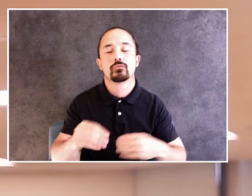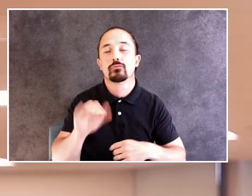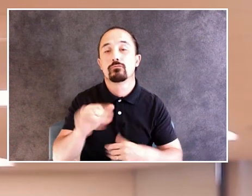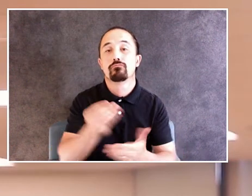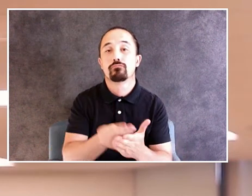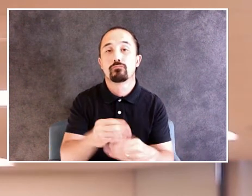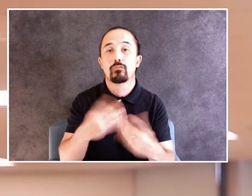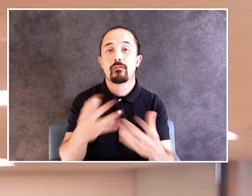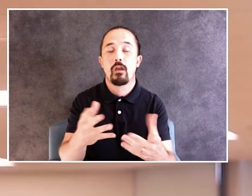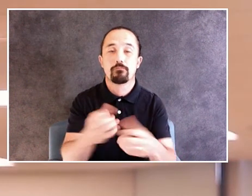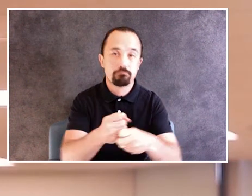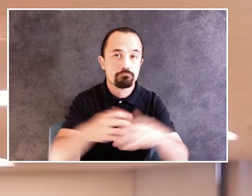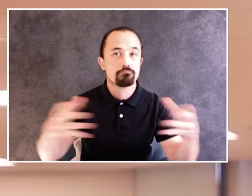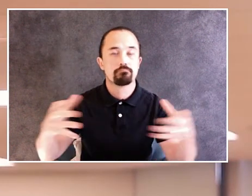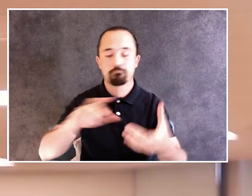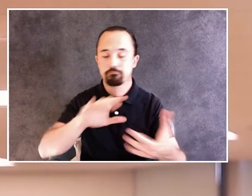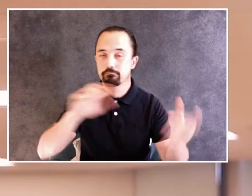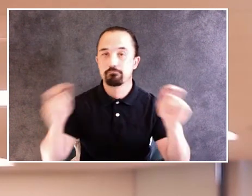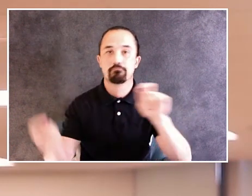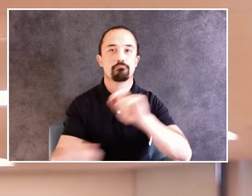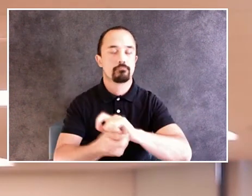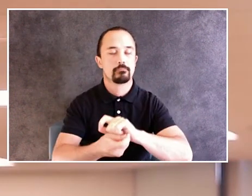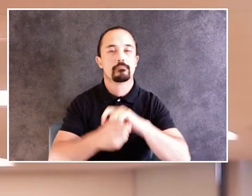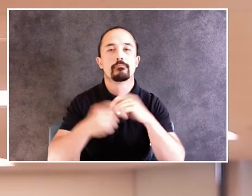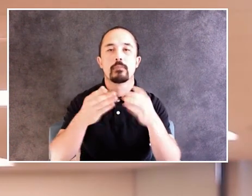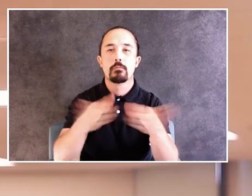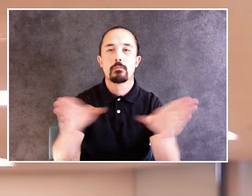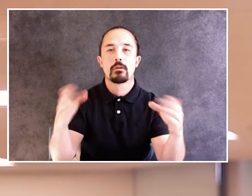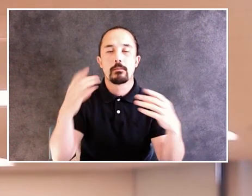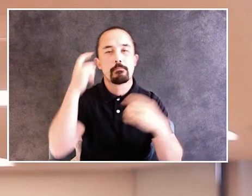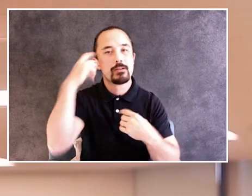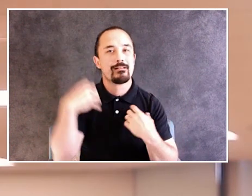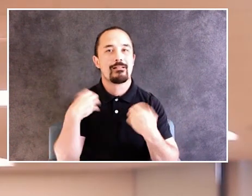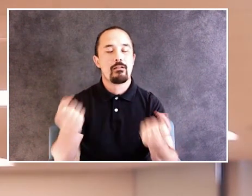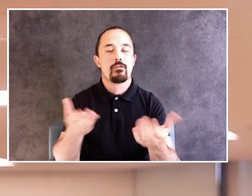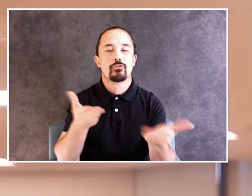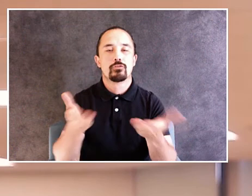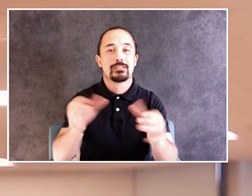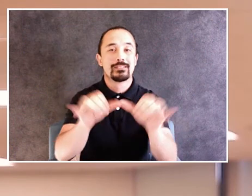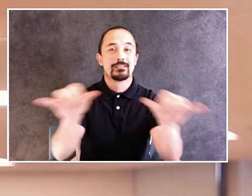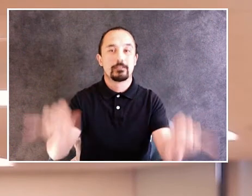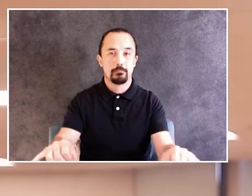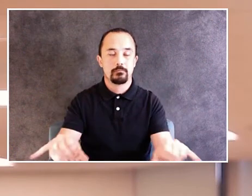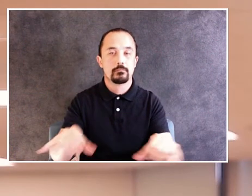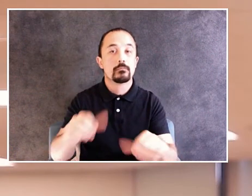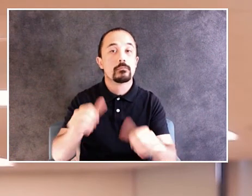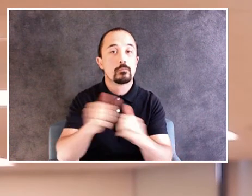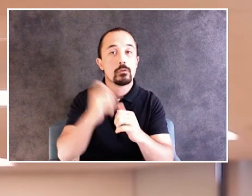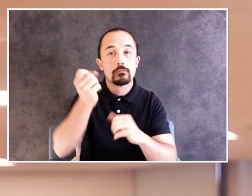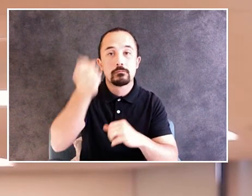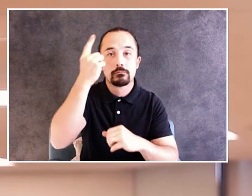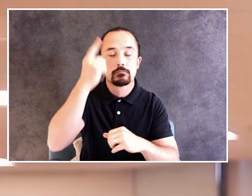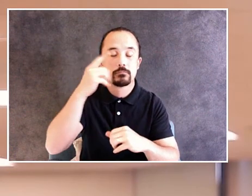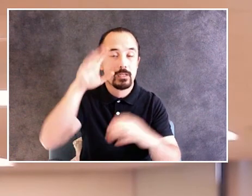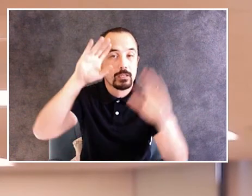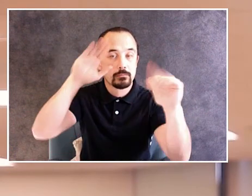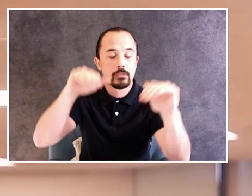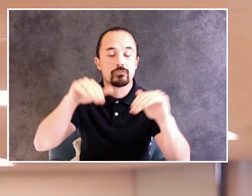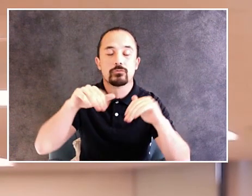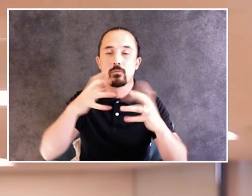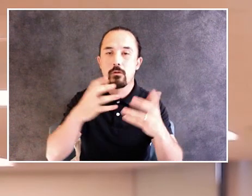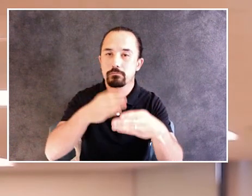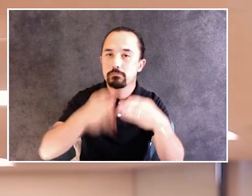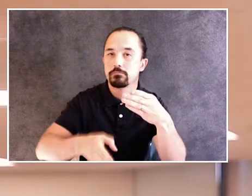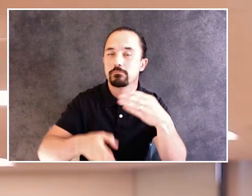provided for the expansion and transformation of the public mental health service system, with the expectation to achieve results such